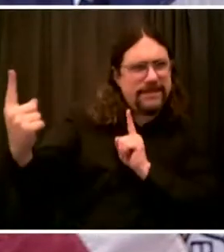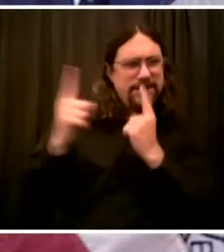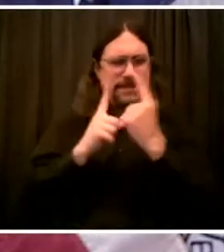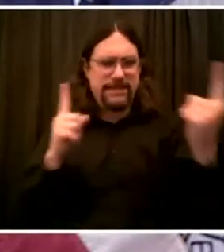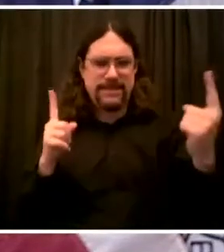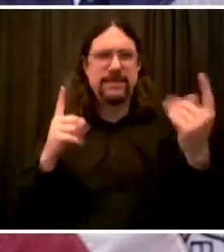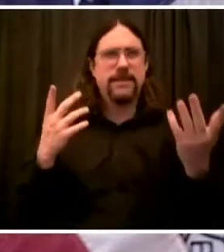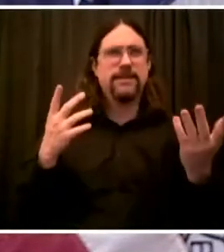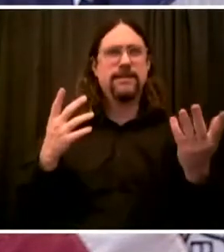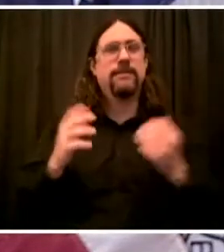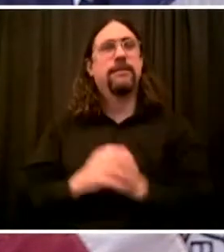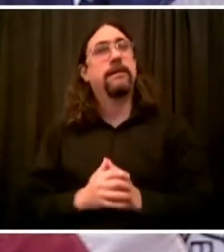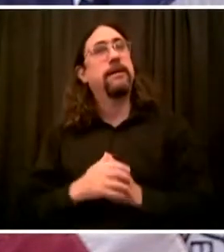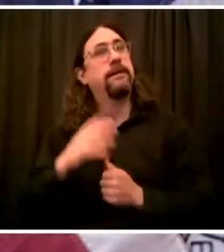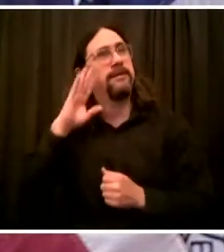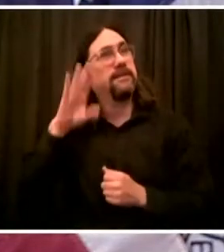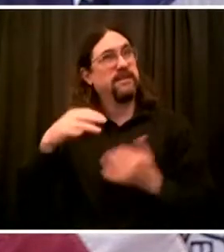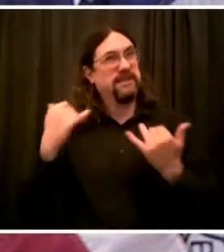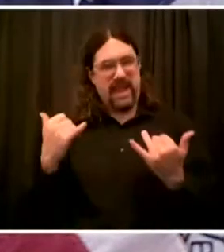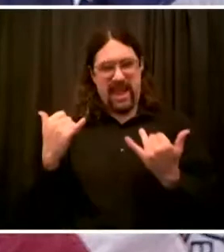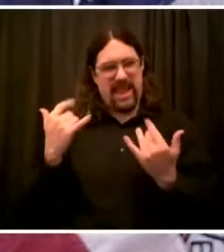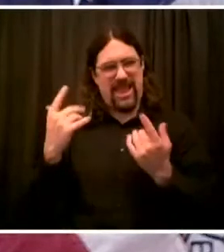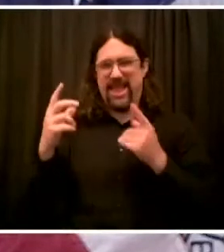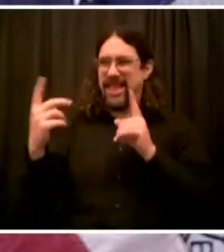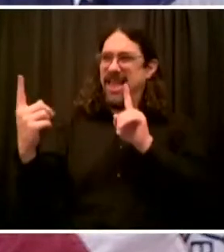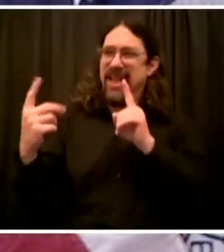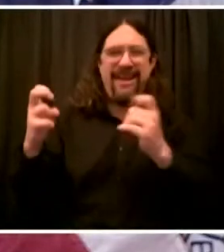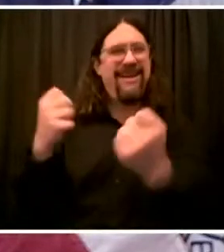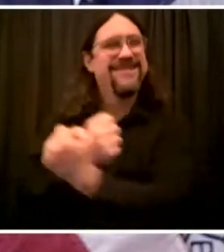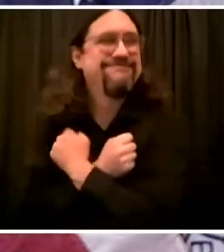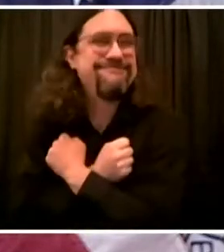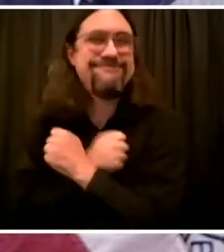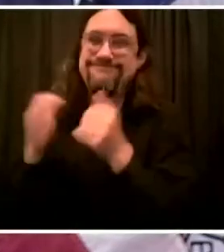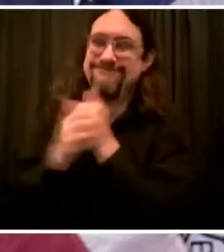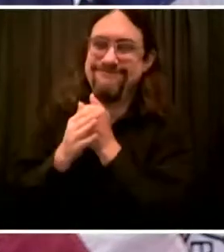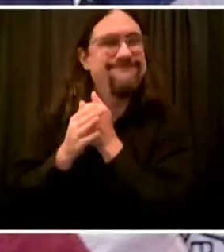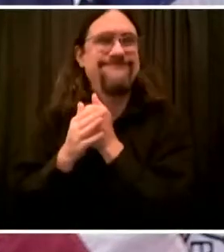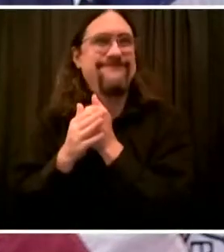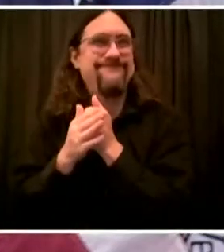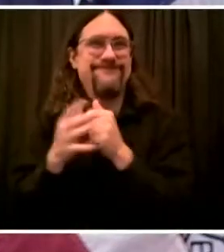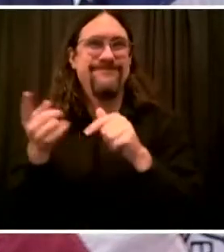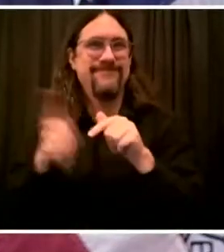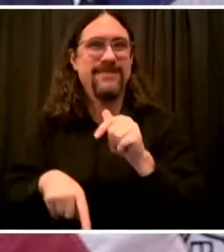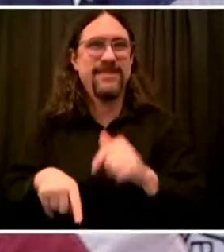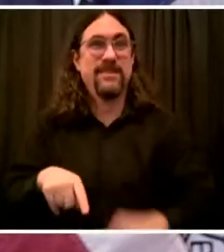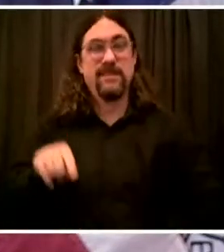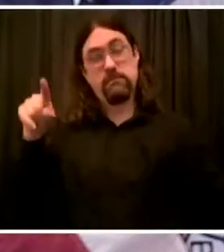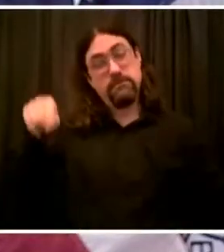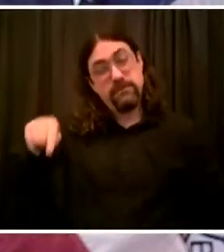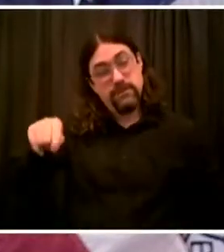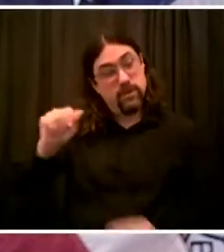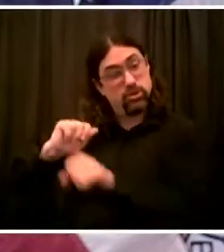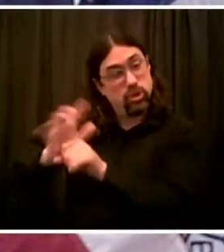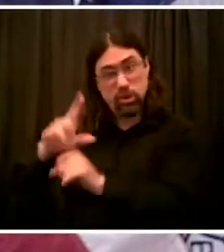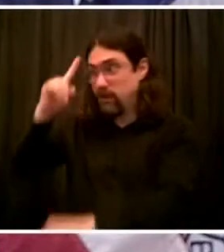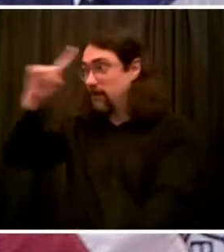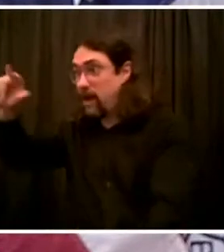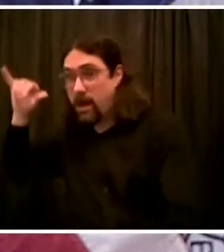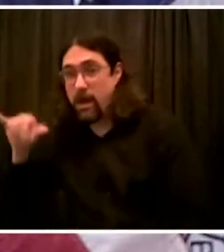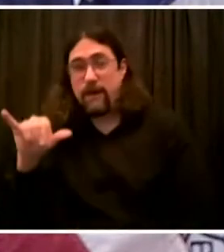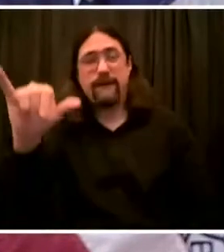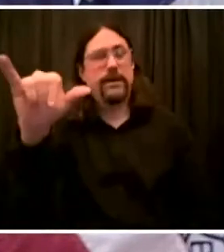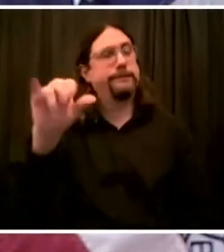coronavirus crisis is time limited by definition. A day is coming, and it's not too far in the future, where there will be a